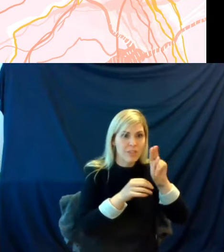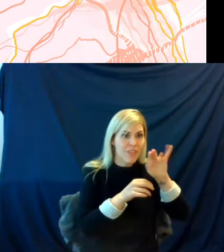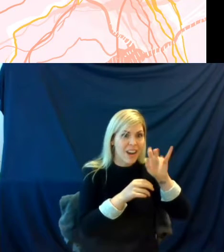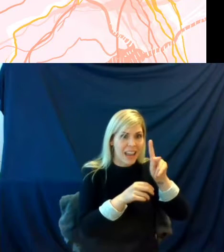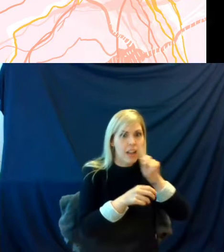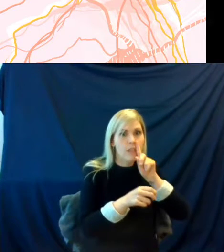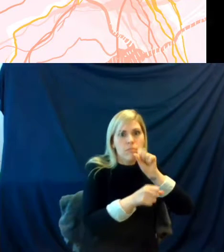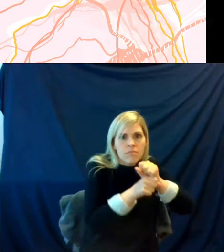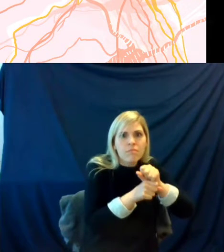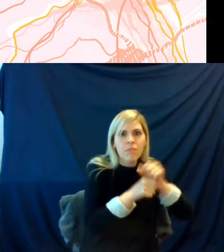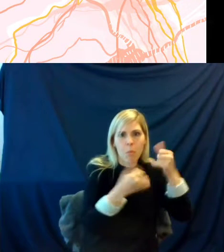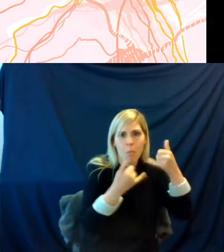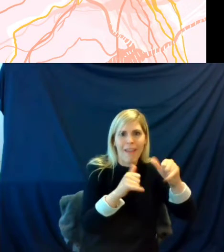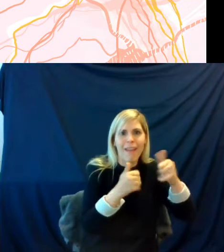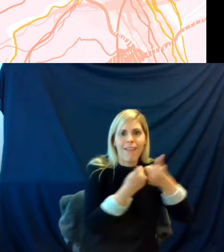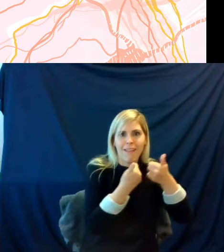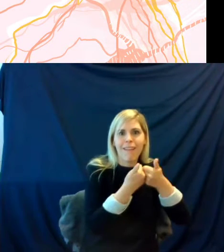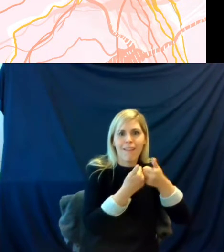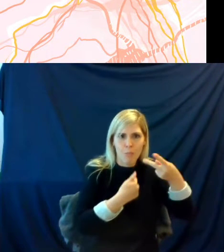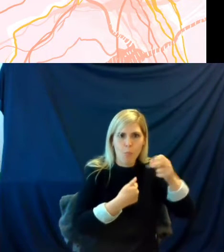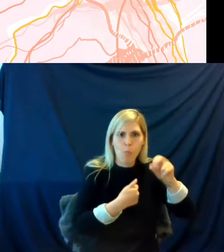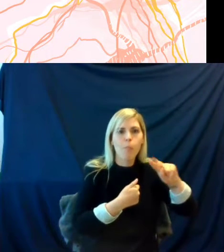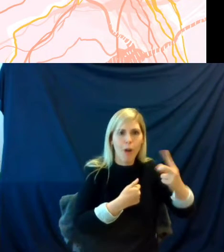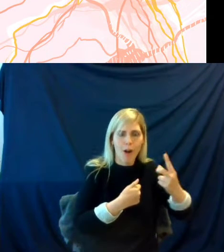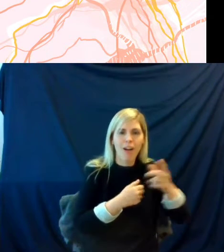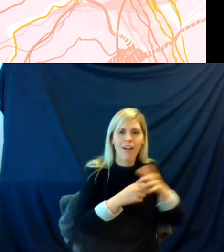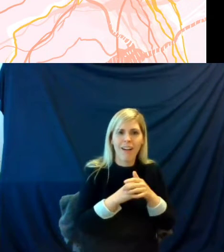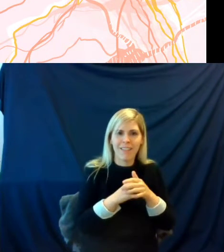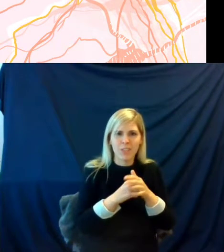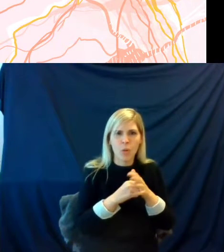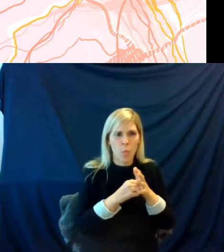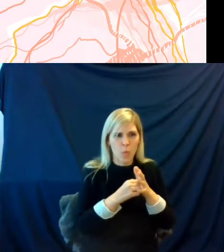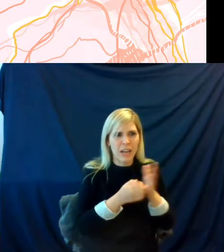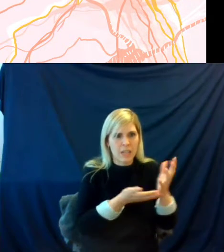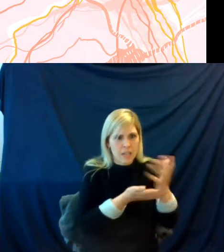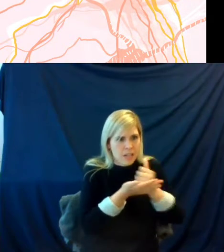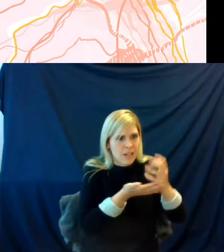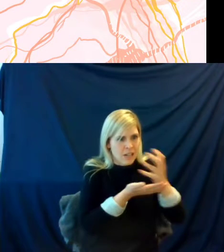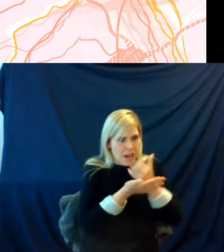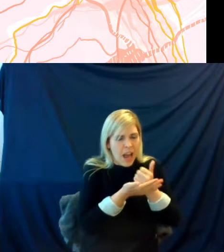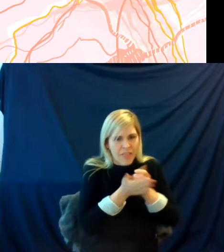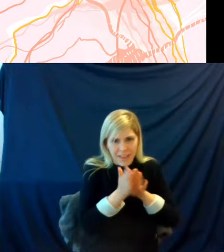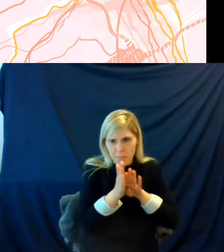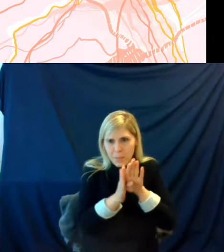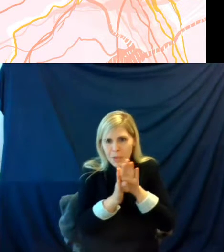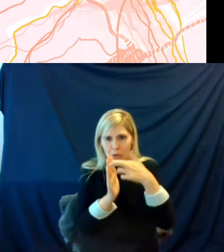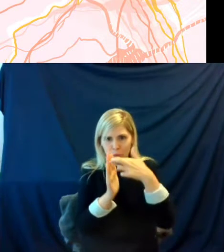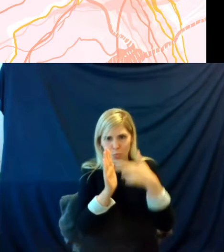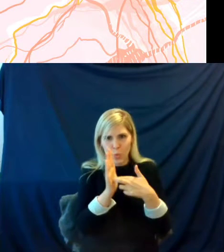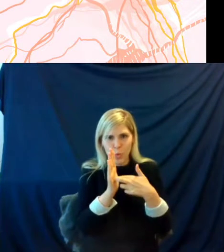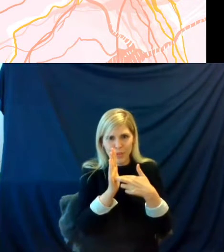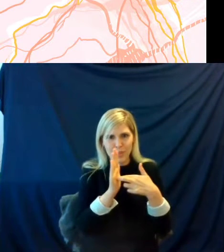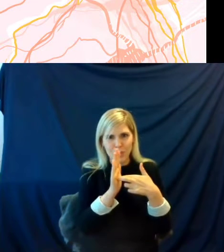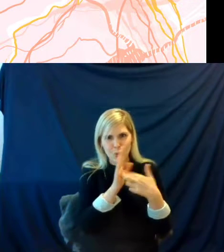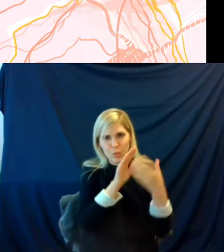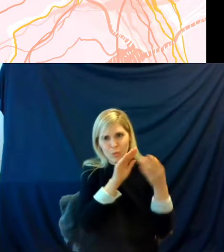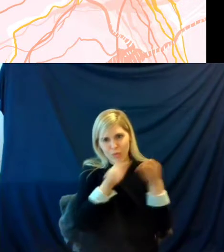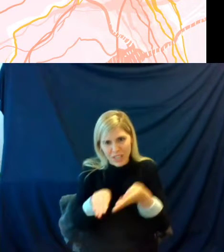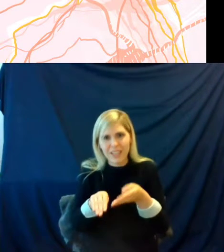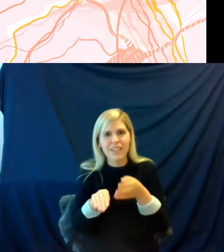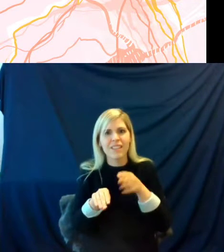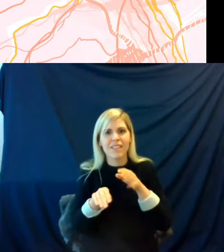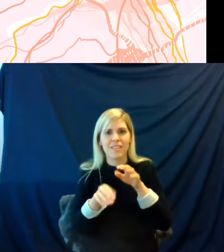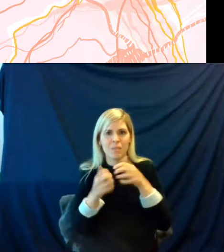Nick actually playing Pong, and building our rules to our